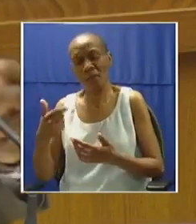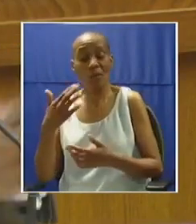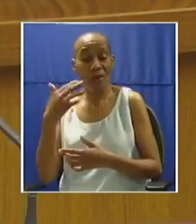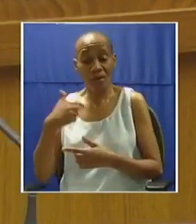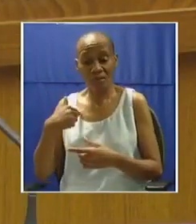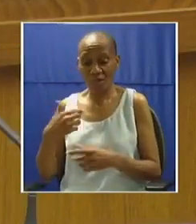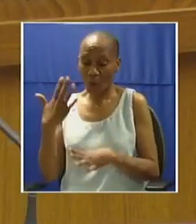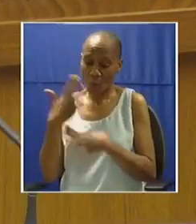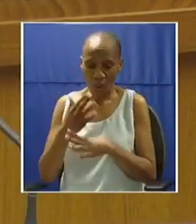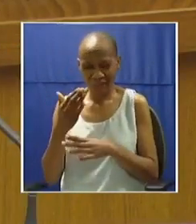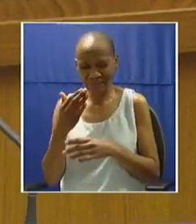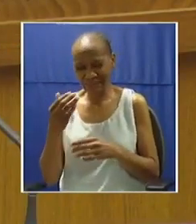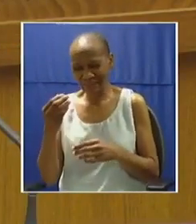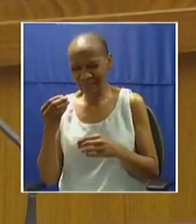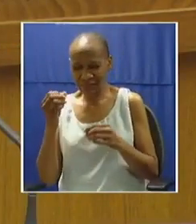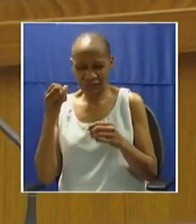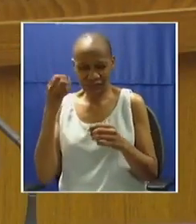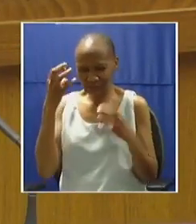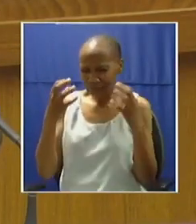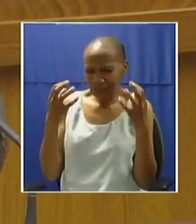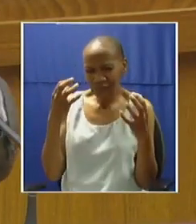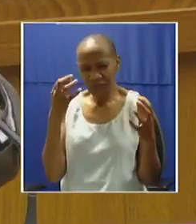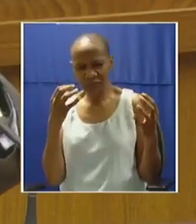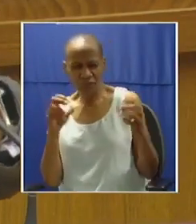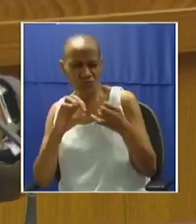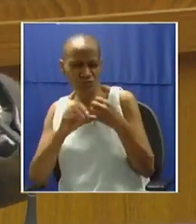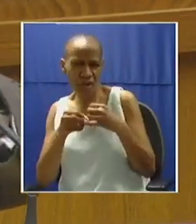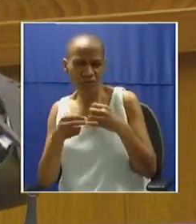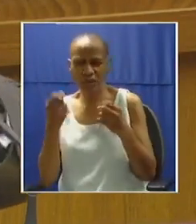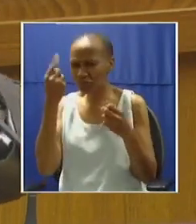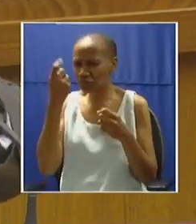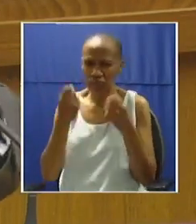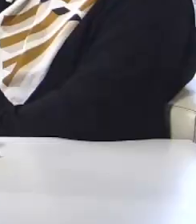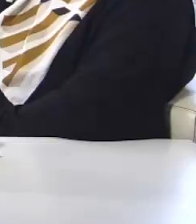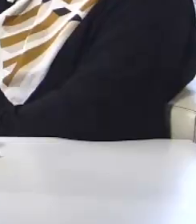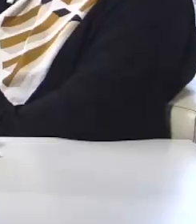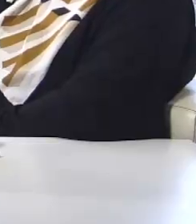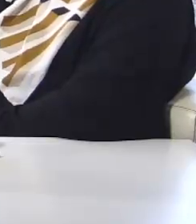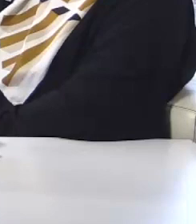the details of what you were thinking on will be spelled out in the